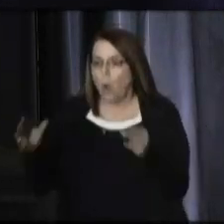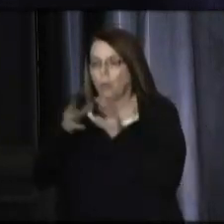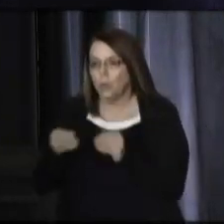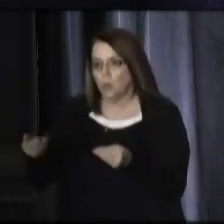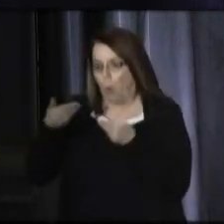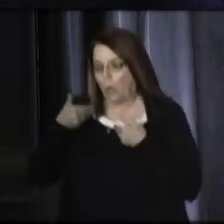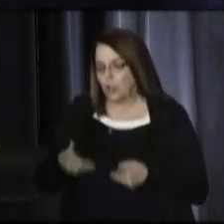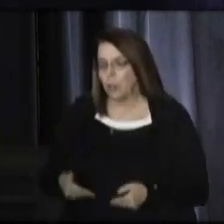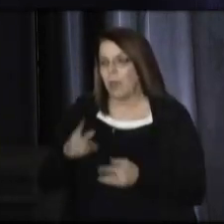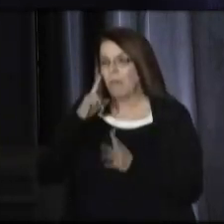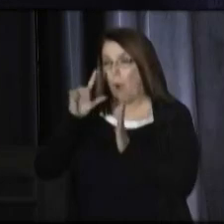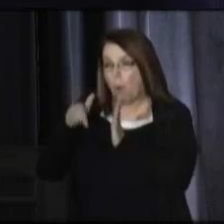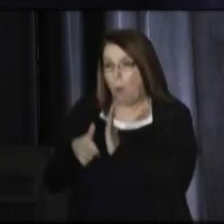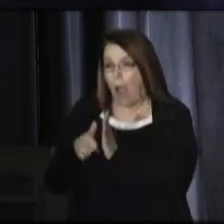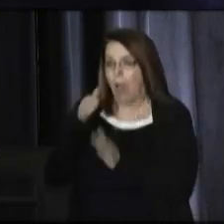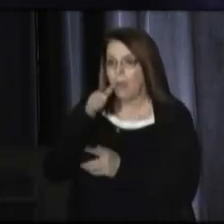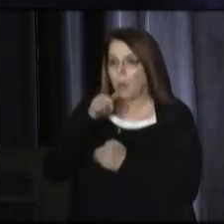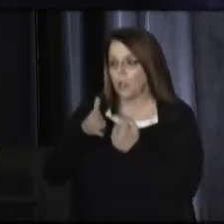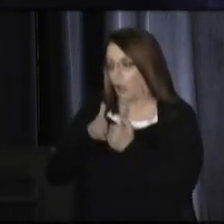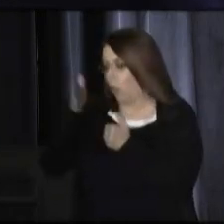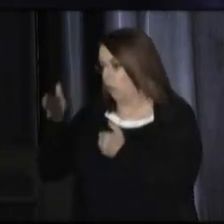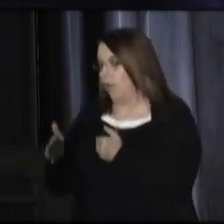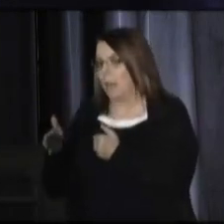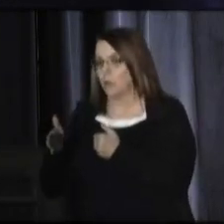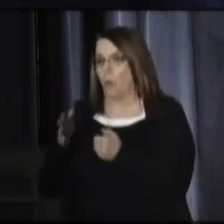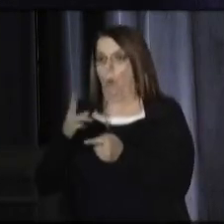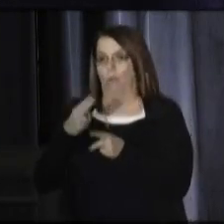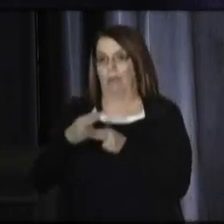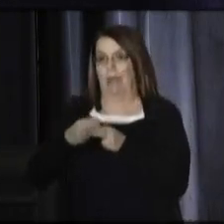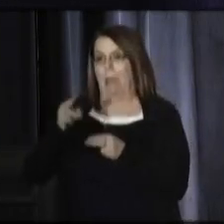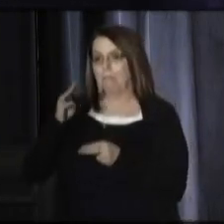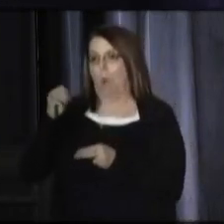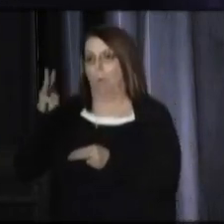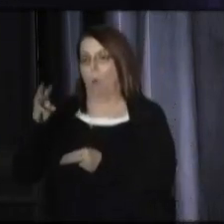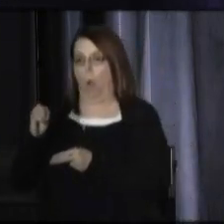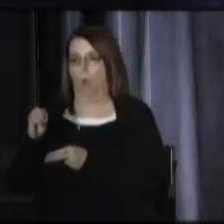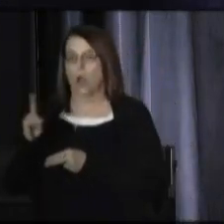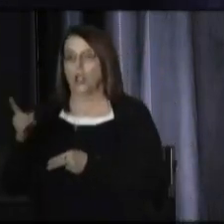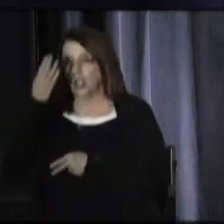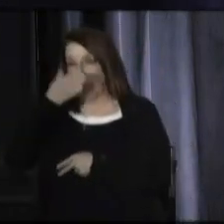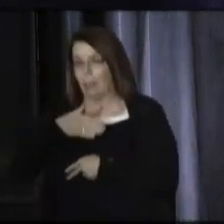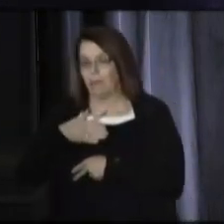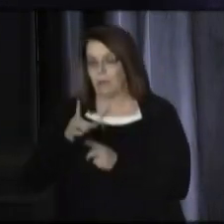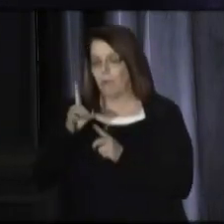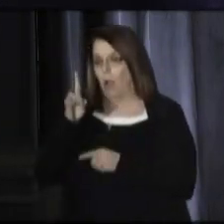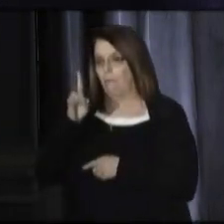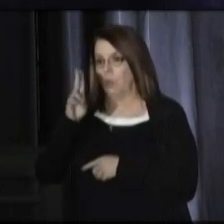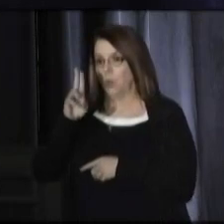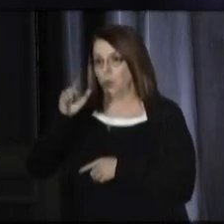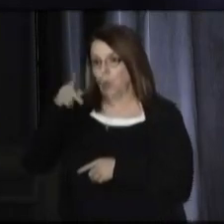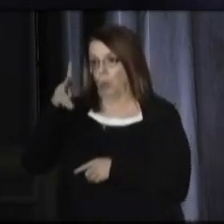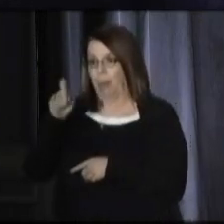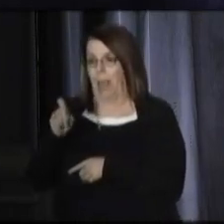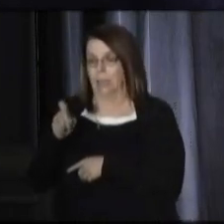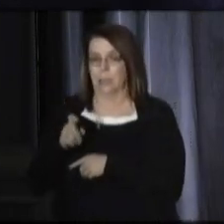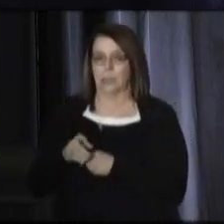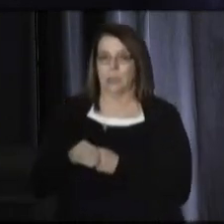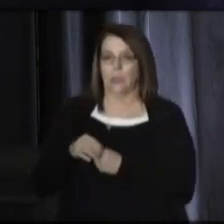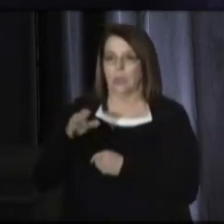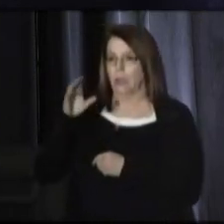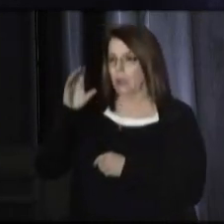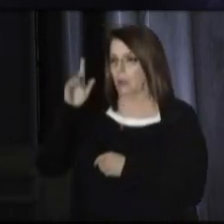wasn't allowed to tell me Japanese stories anymore. Remember, he said, what they did to our people and how my grandmother lost her left wrist and why I had to